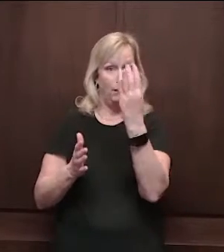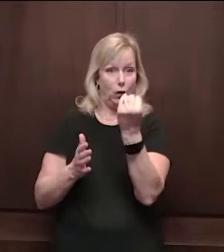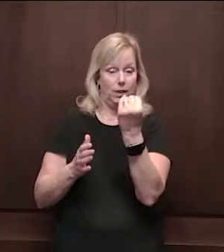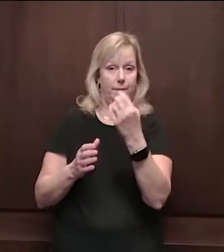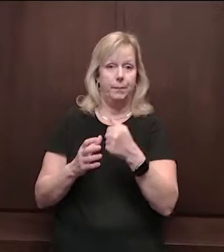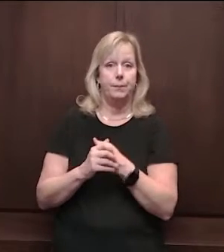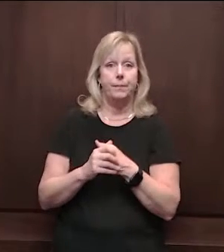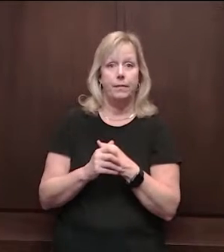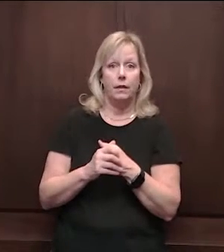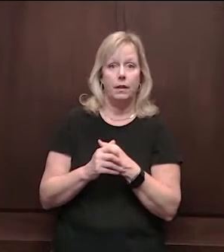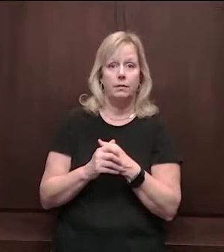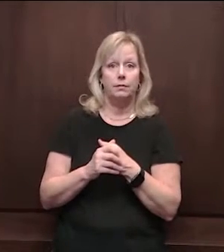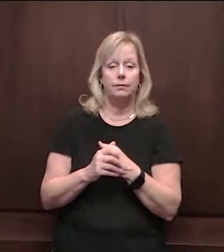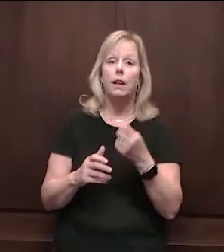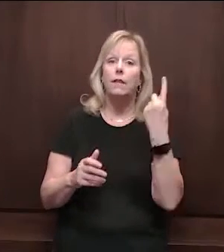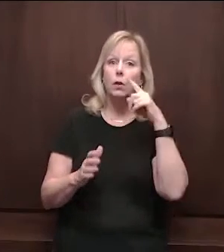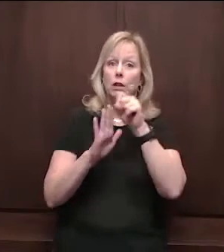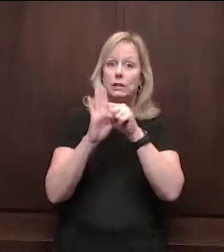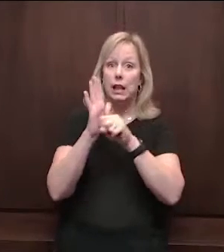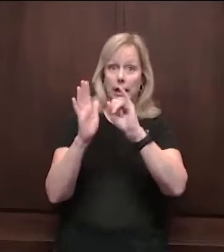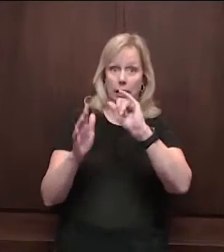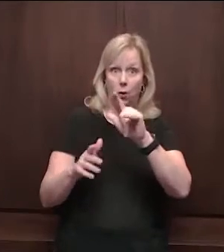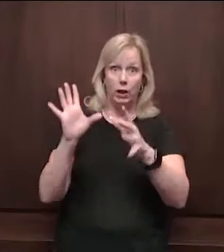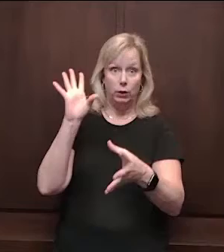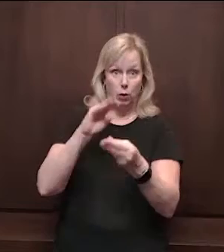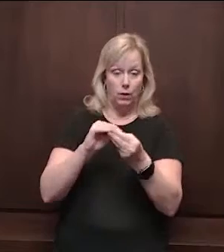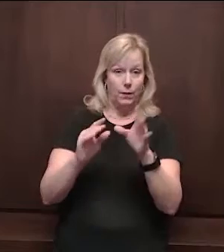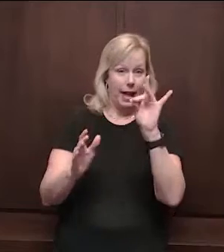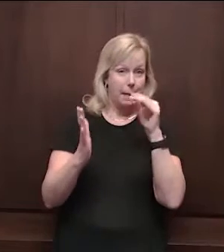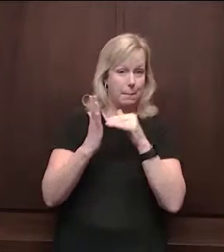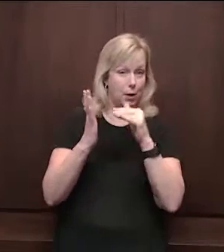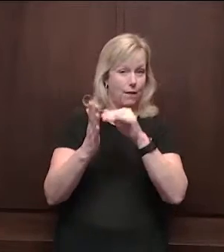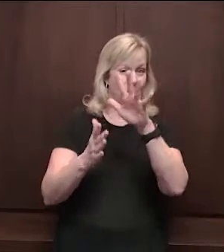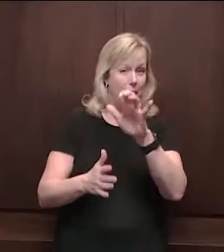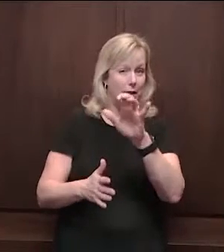9,114. For state totals,